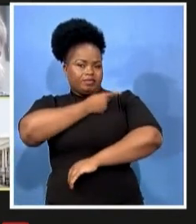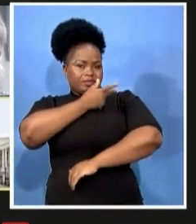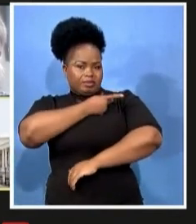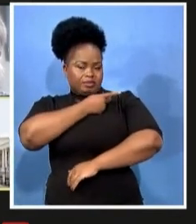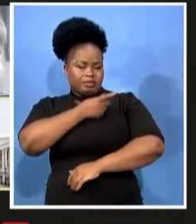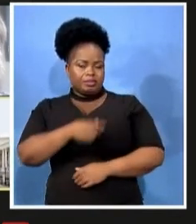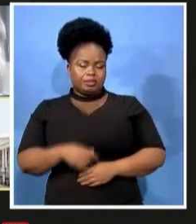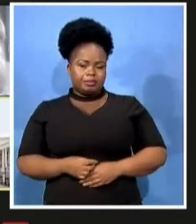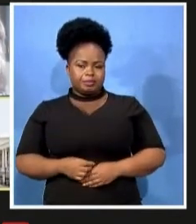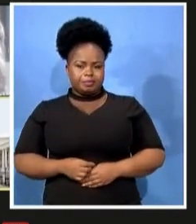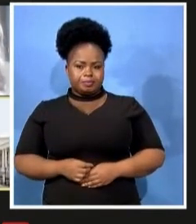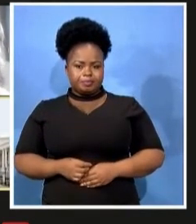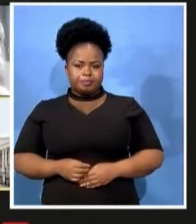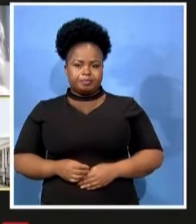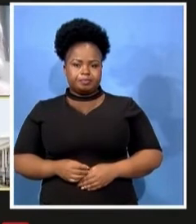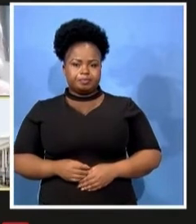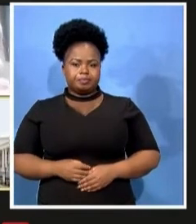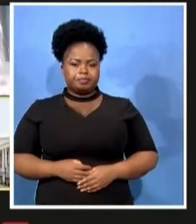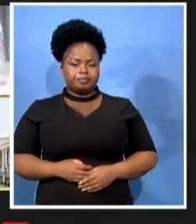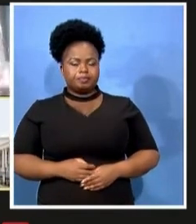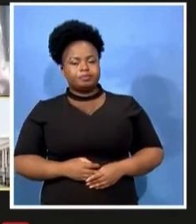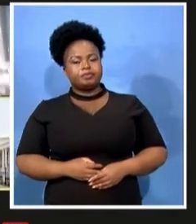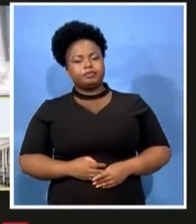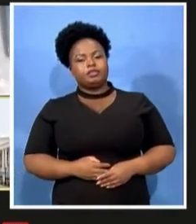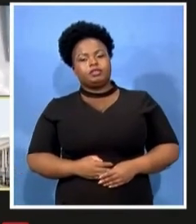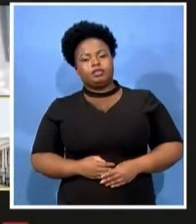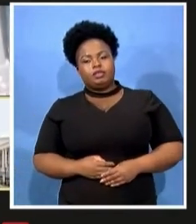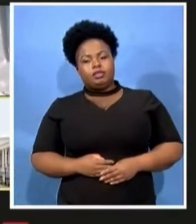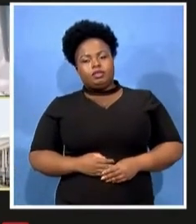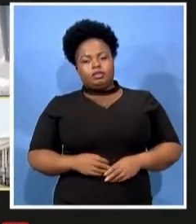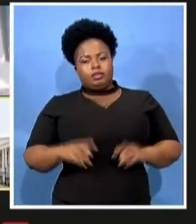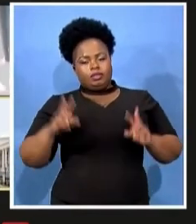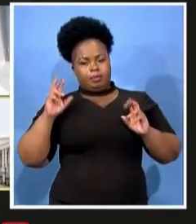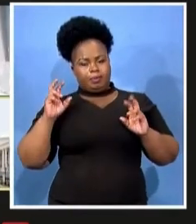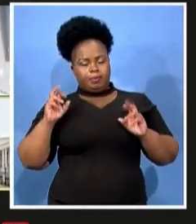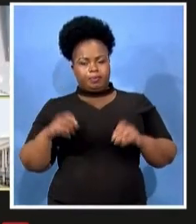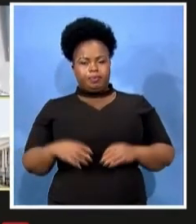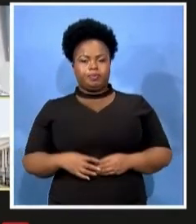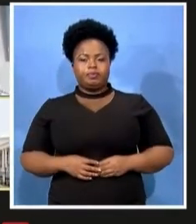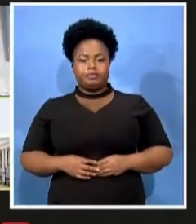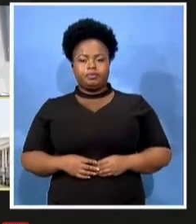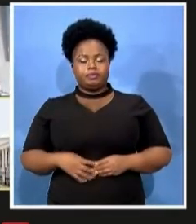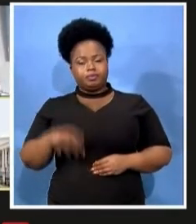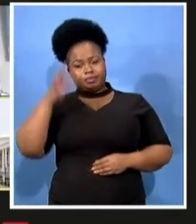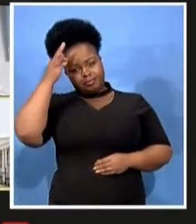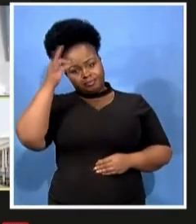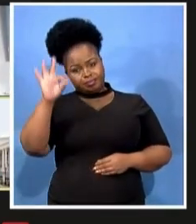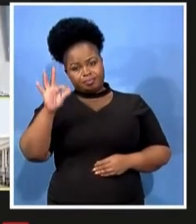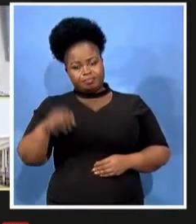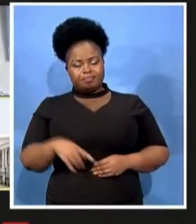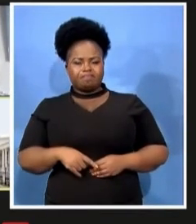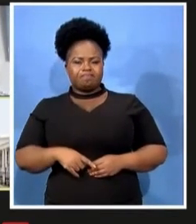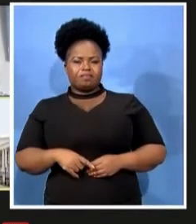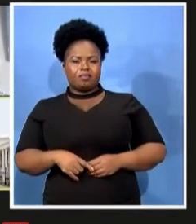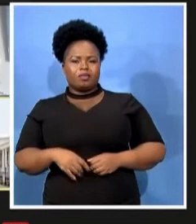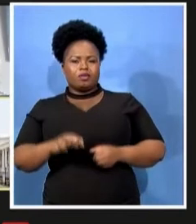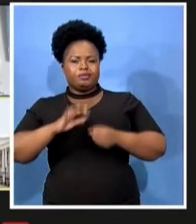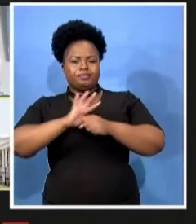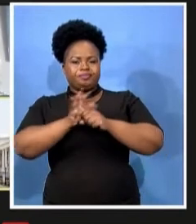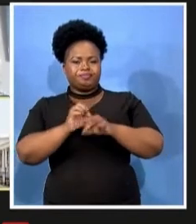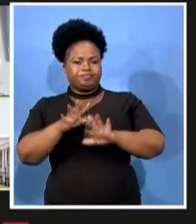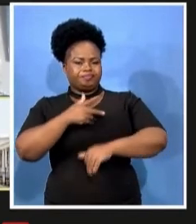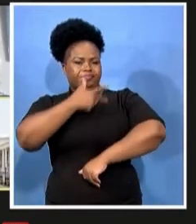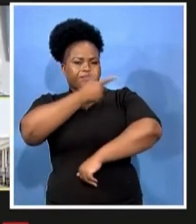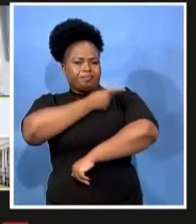Now, the issue of government's COVID-19 vaccine rollout plan is an important matter to which our parliament should